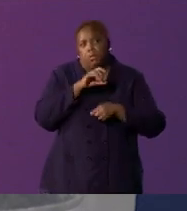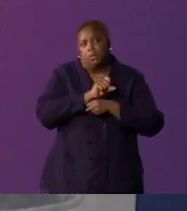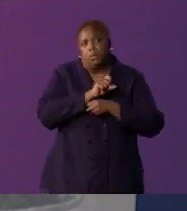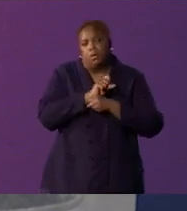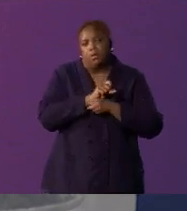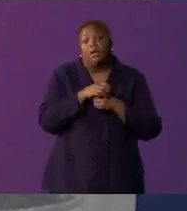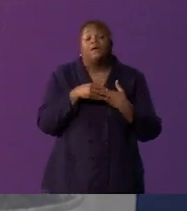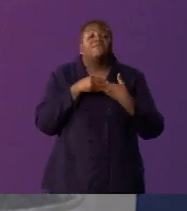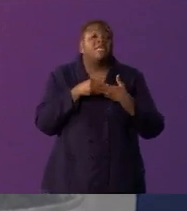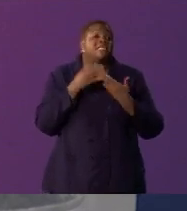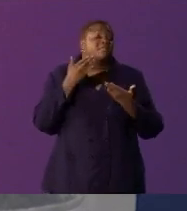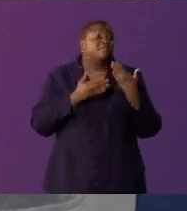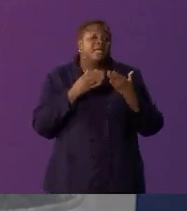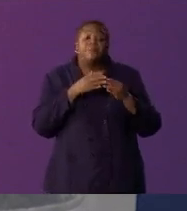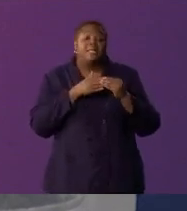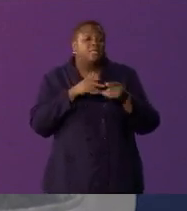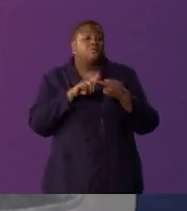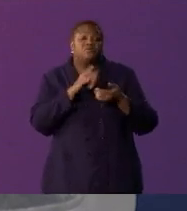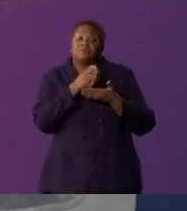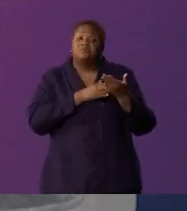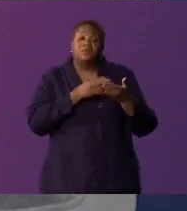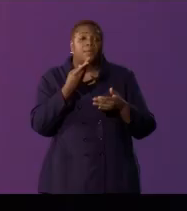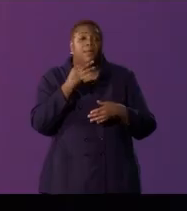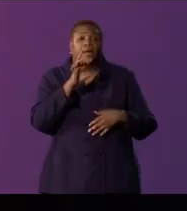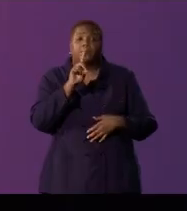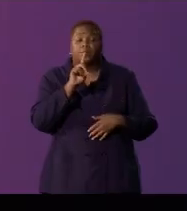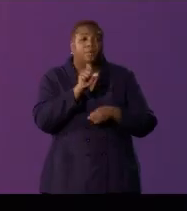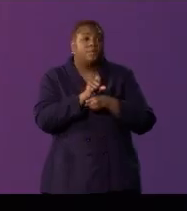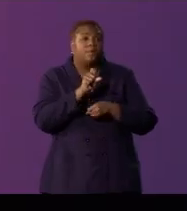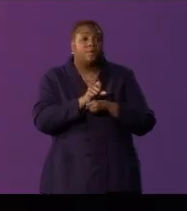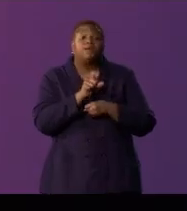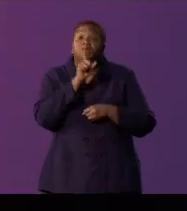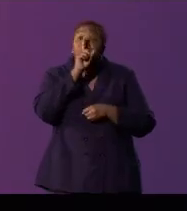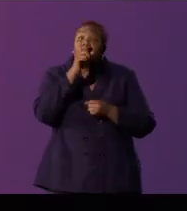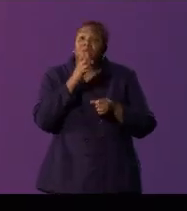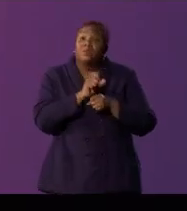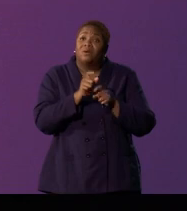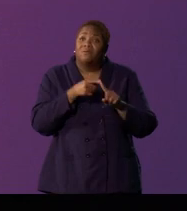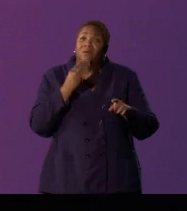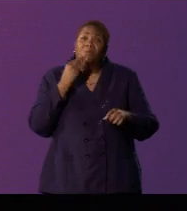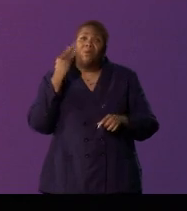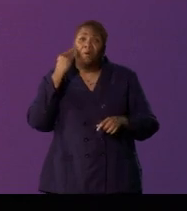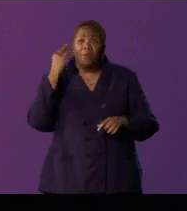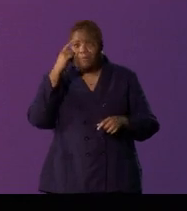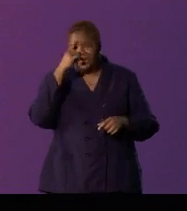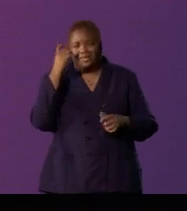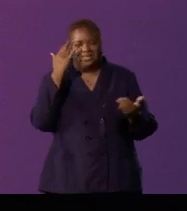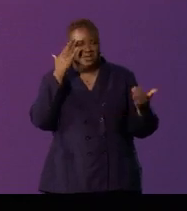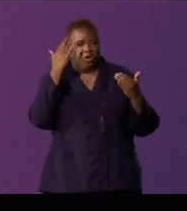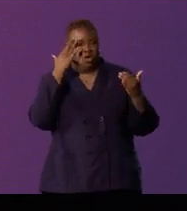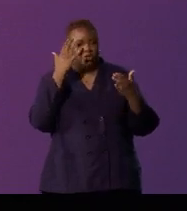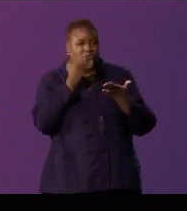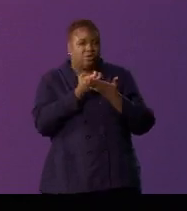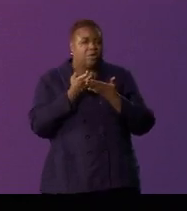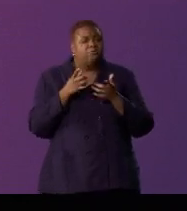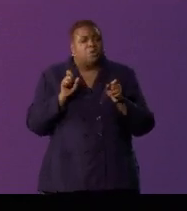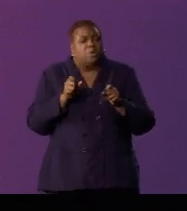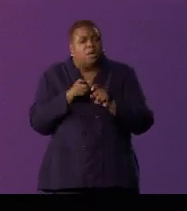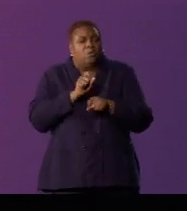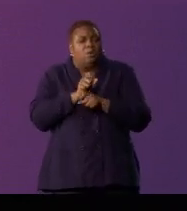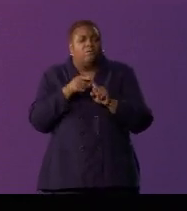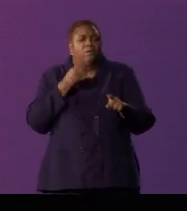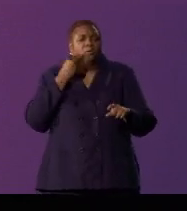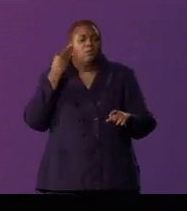Flexible might lead to some hybrid working. And if you really want to work from home because you're in the knowledge economy and you can work from home,